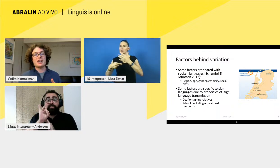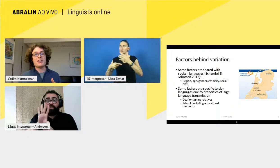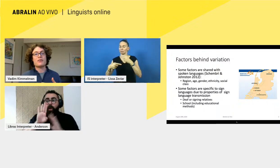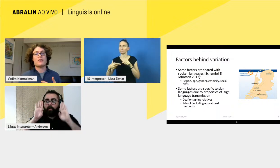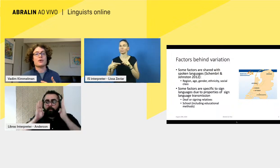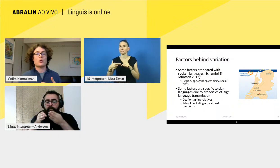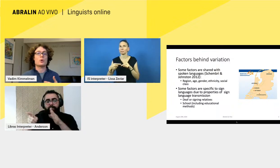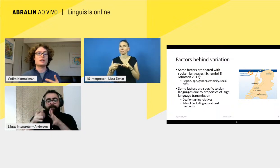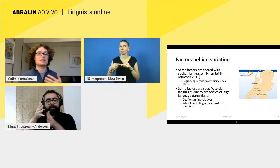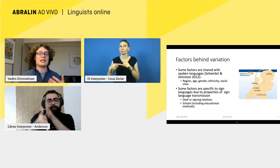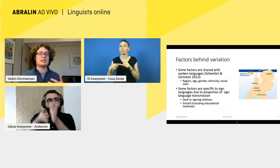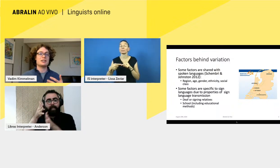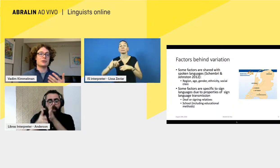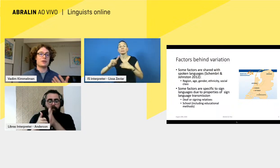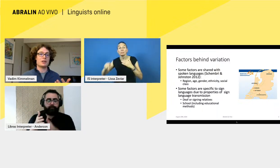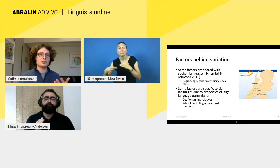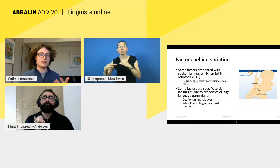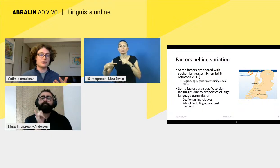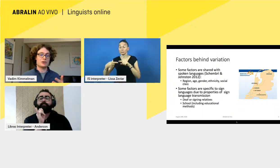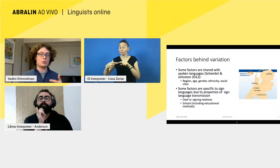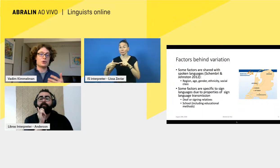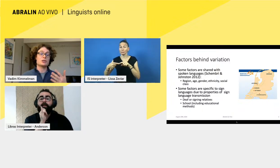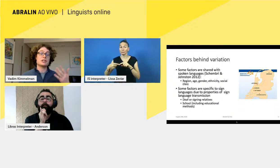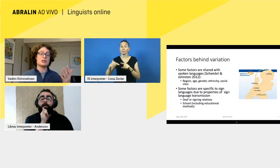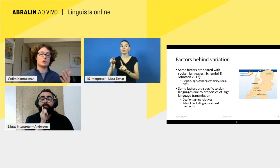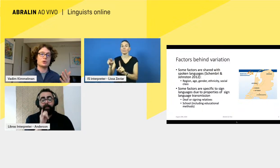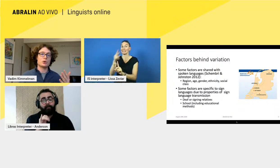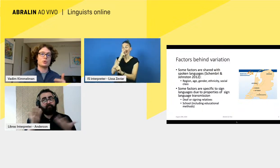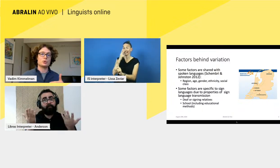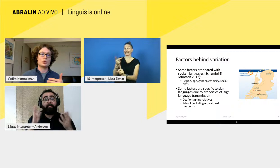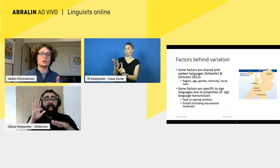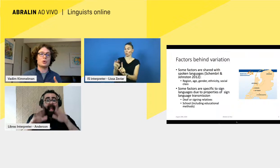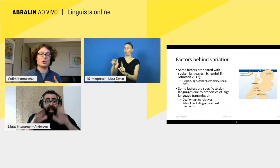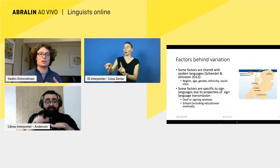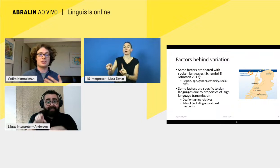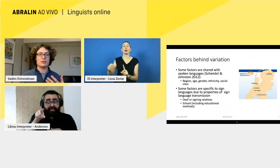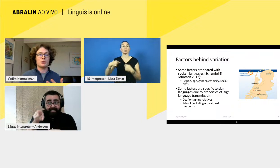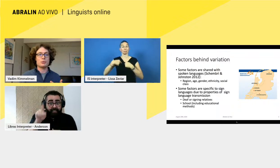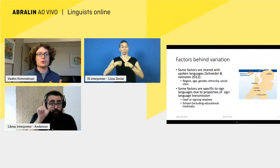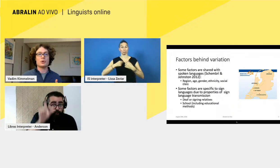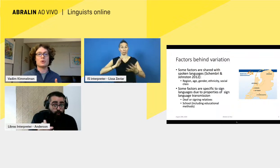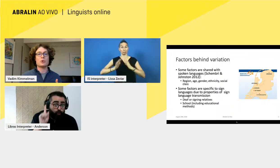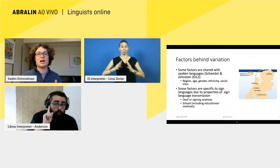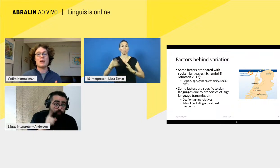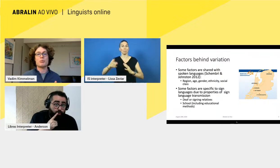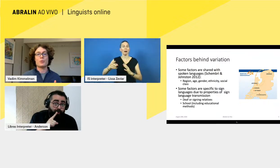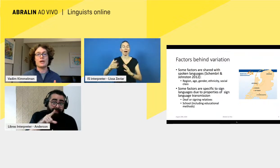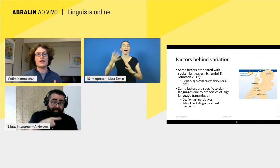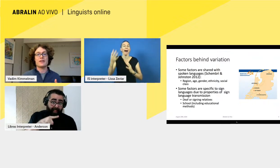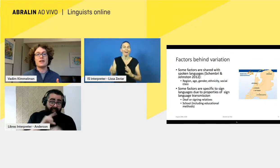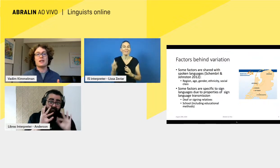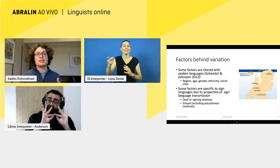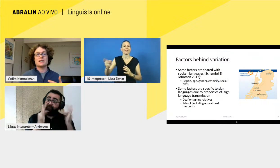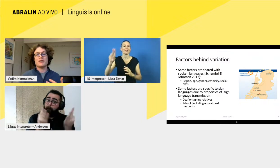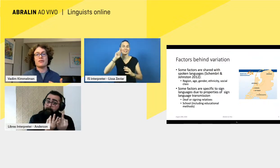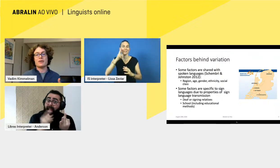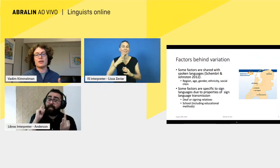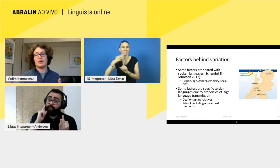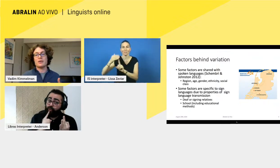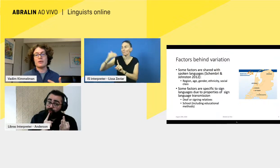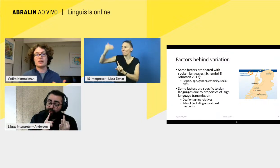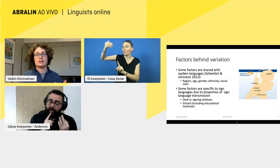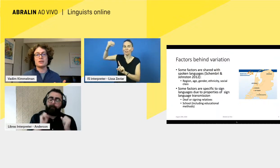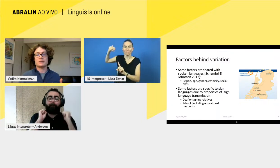is deaf or signing relatives, because as we know, not all deaf people grow up with